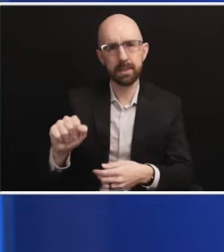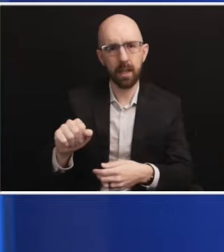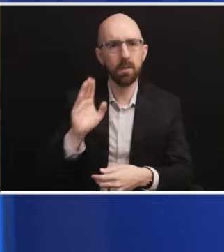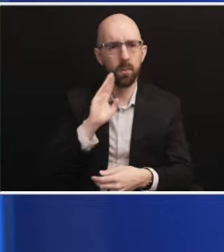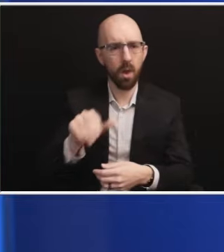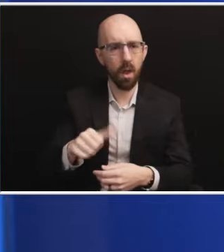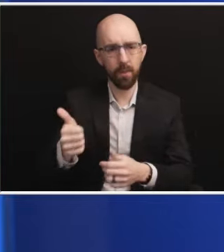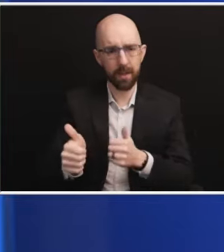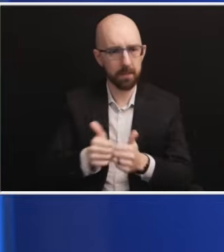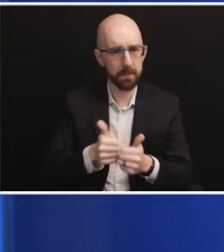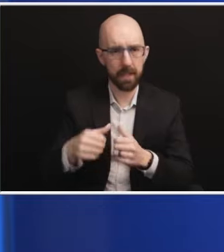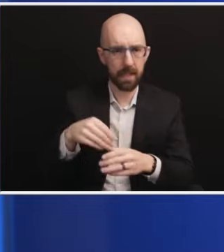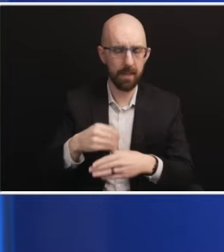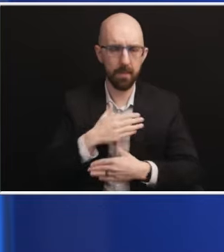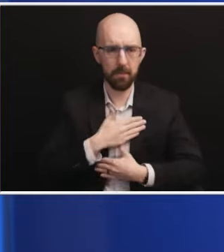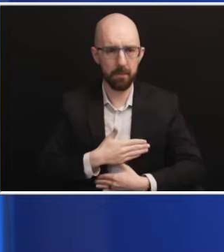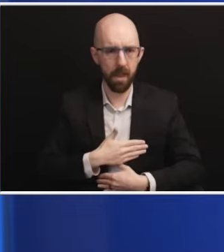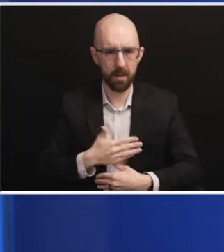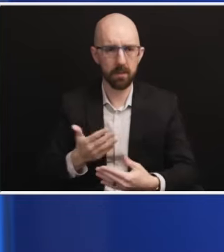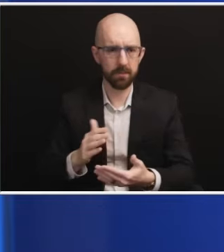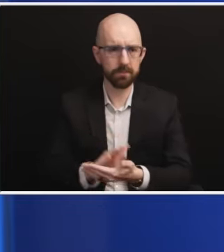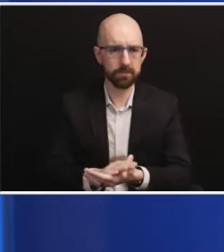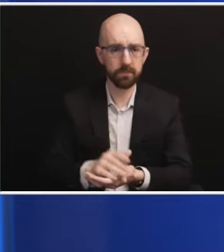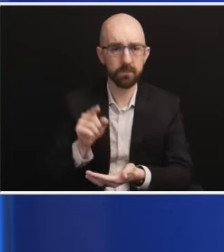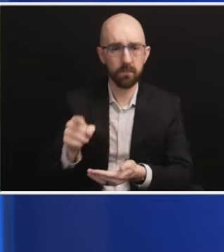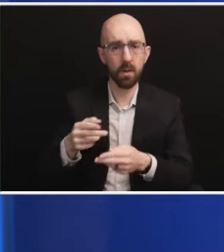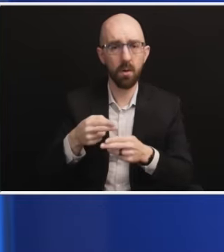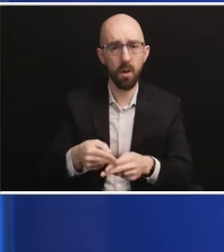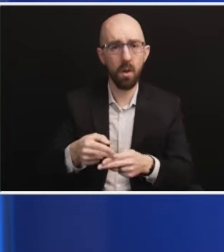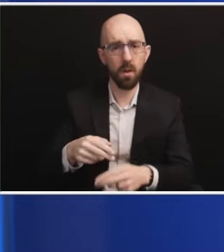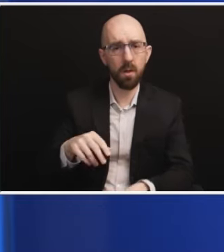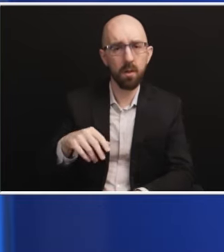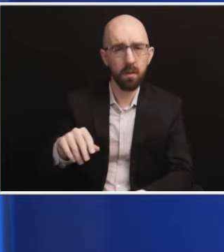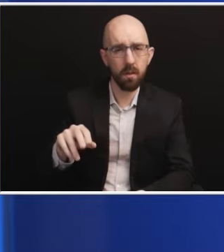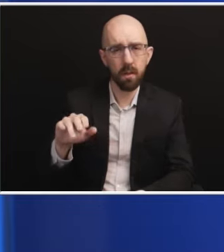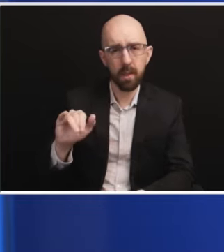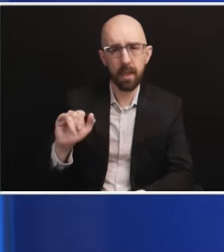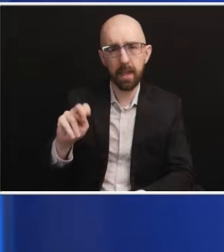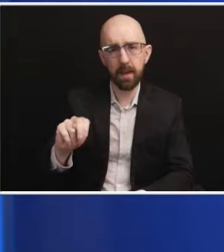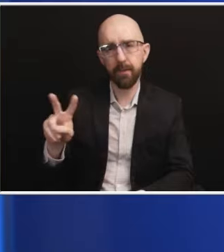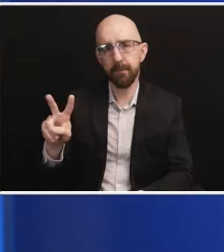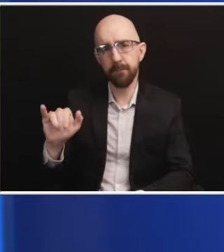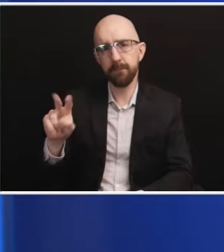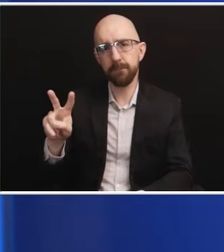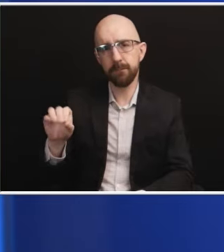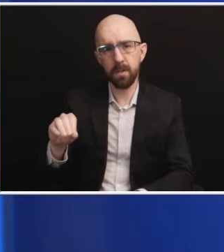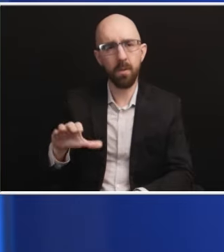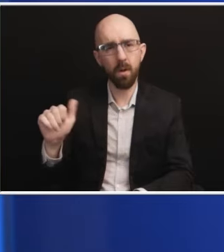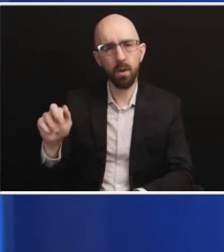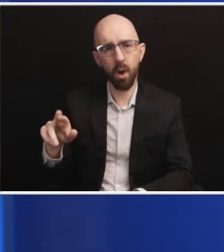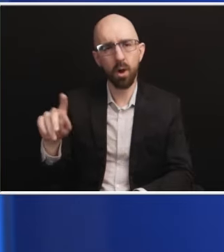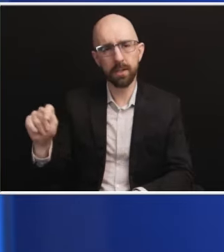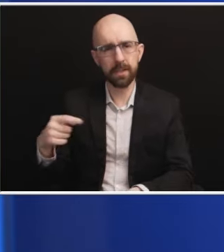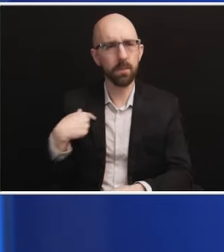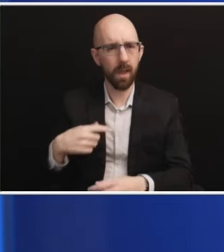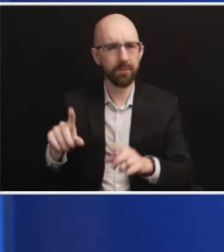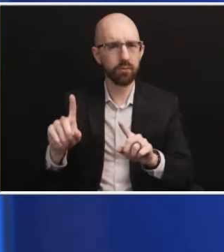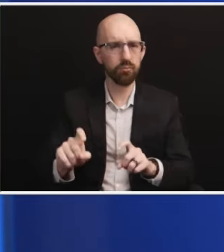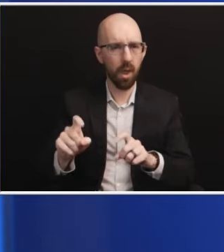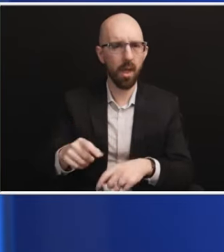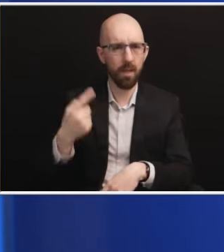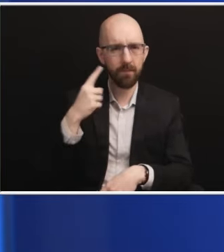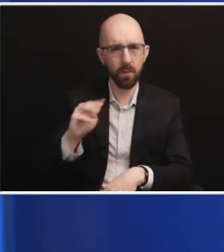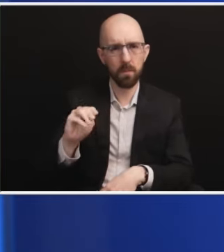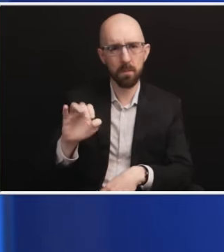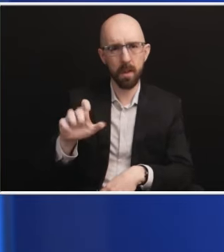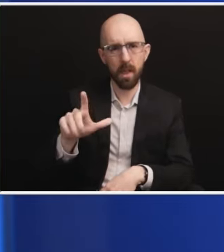them in the body. And these are called in vivo CAR T-cell therapies. We have a trial in multiple myeloma and are considering a trial